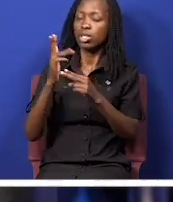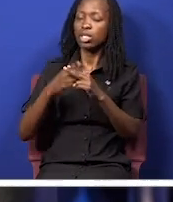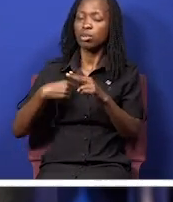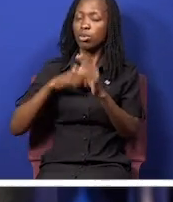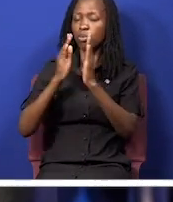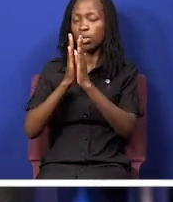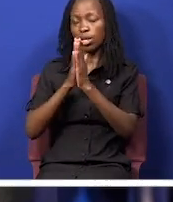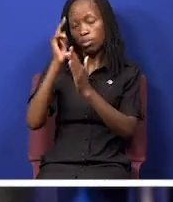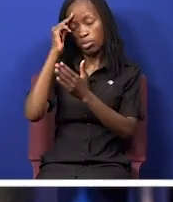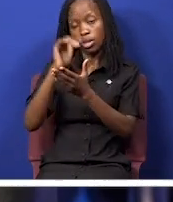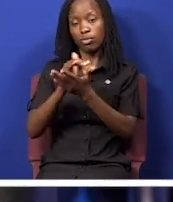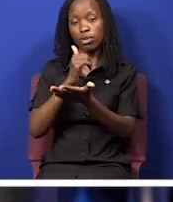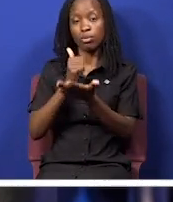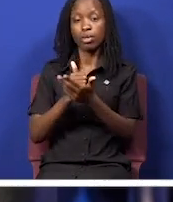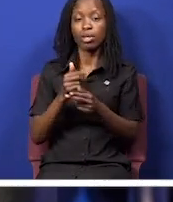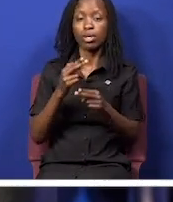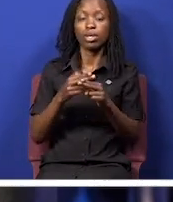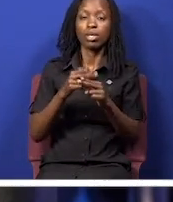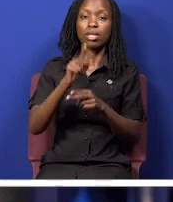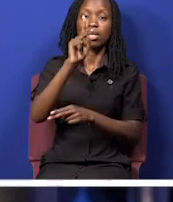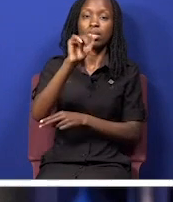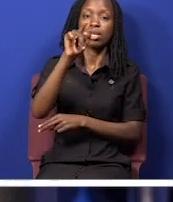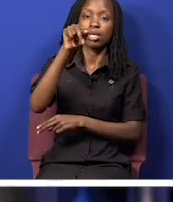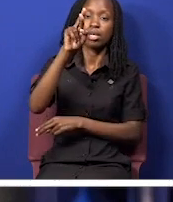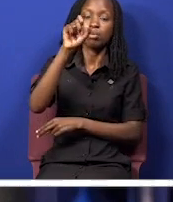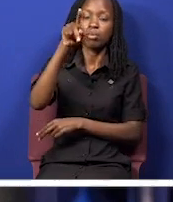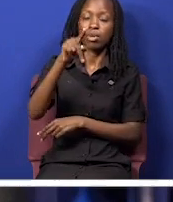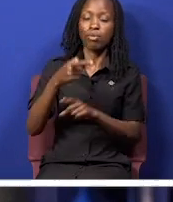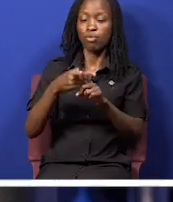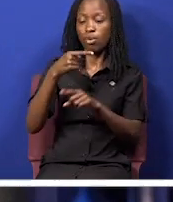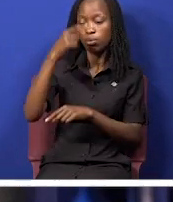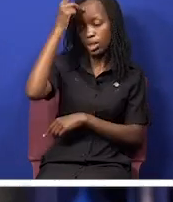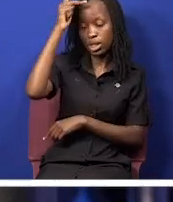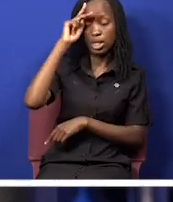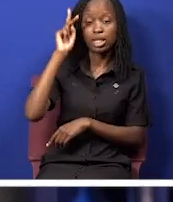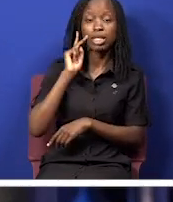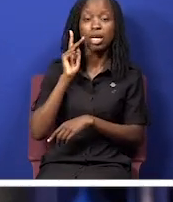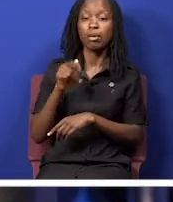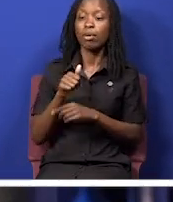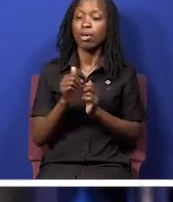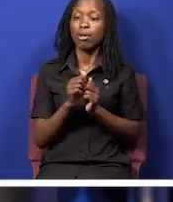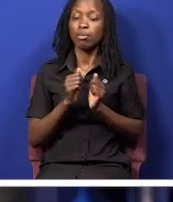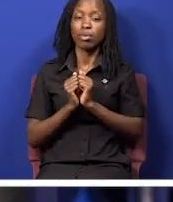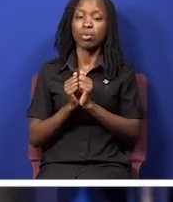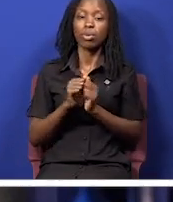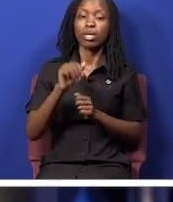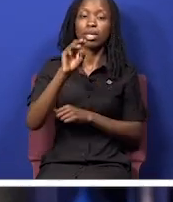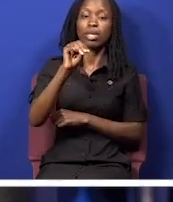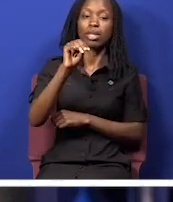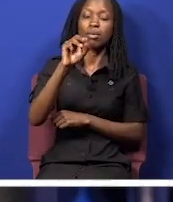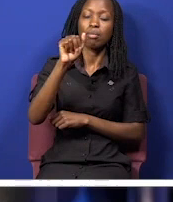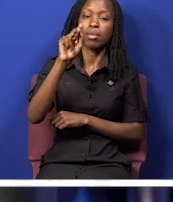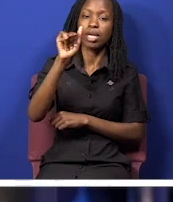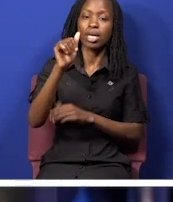believe. Amen. Amen. My name is Joshua Kiprop from Sitam Karen. My co-teachers today are Maria Yambo from Sitam